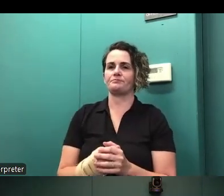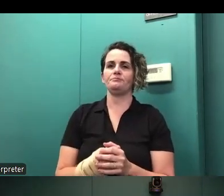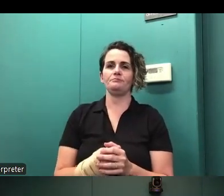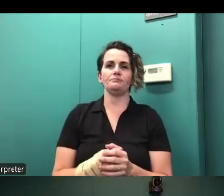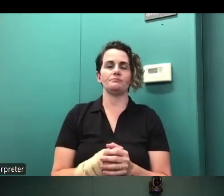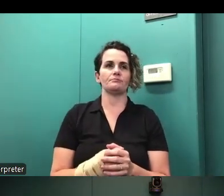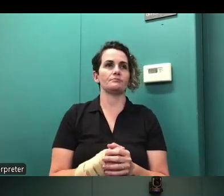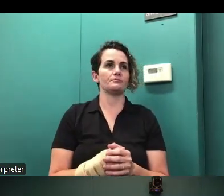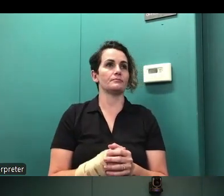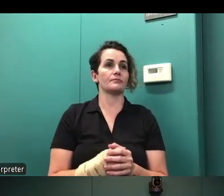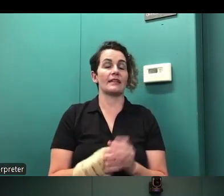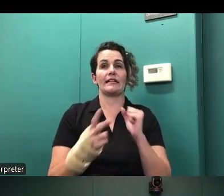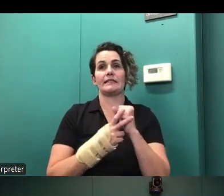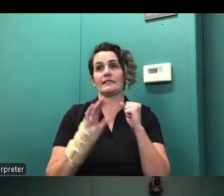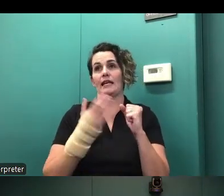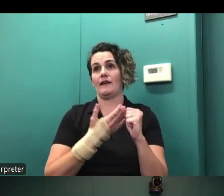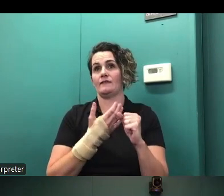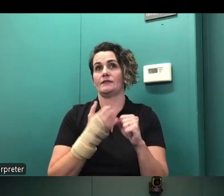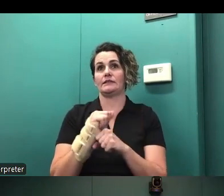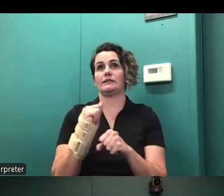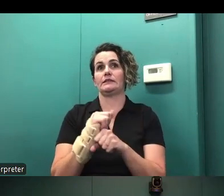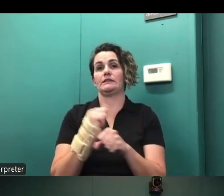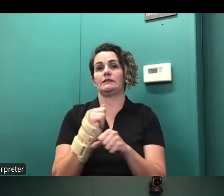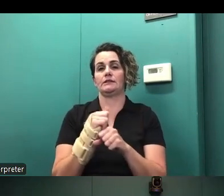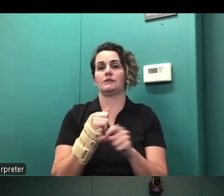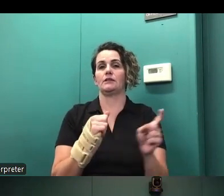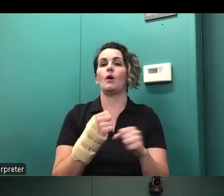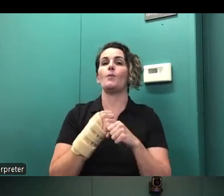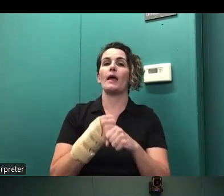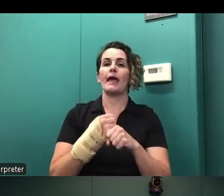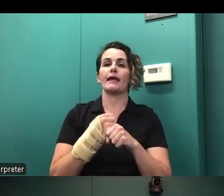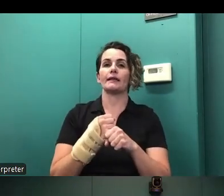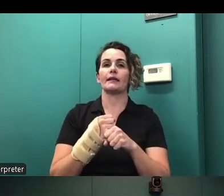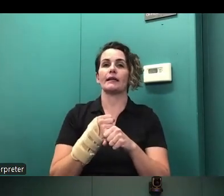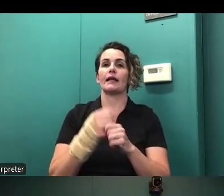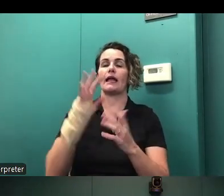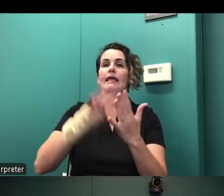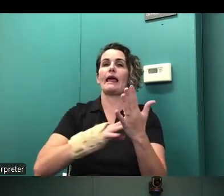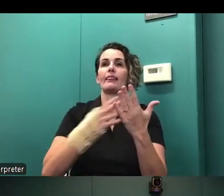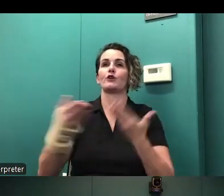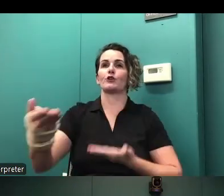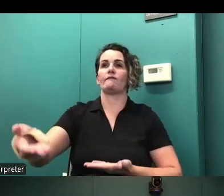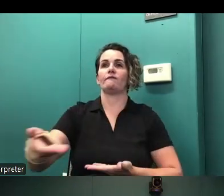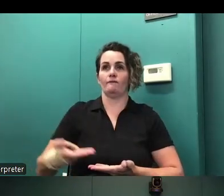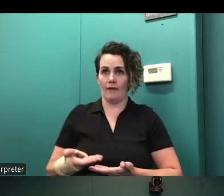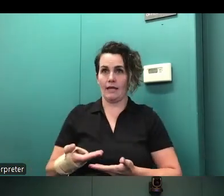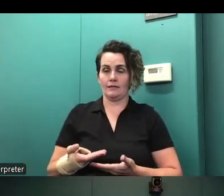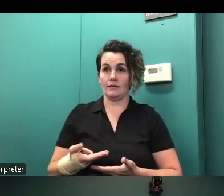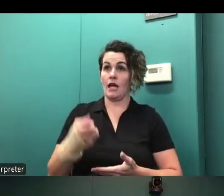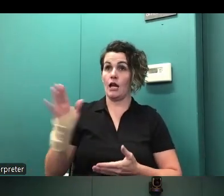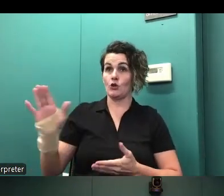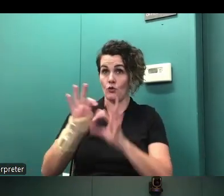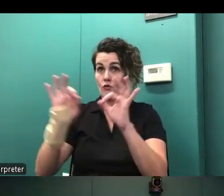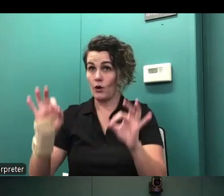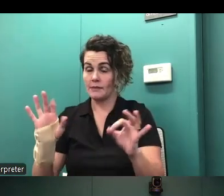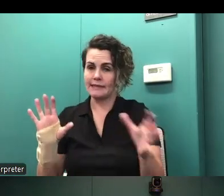like saved our bacon with this job. So you can Right. make your calendar invite. And you can link your